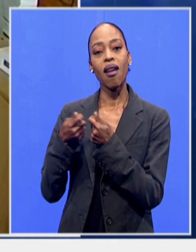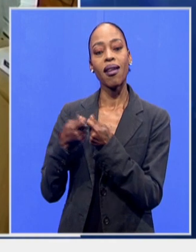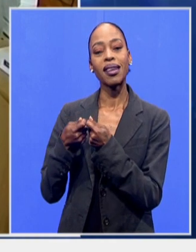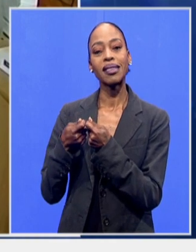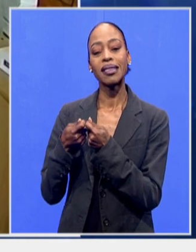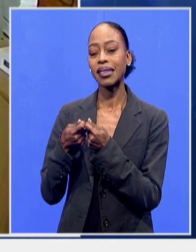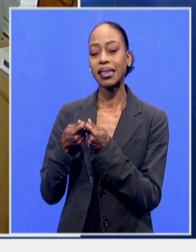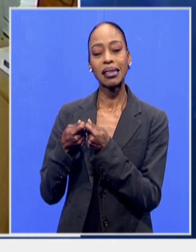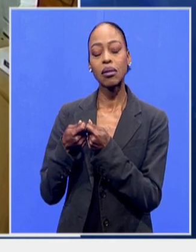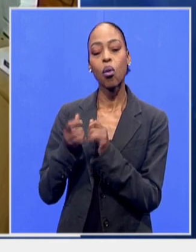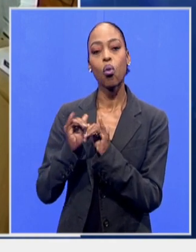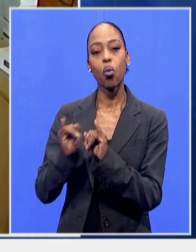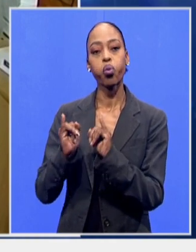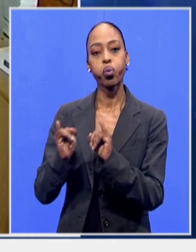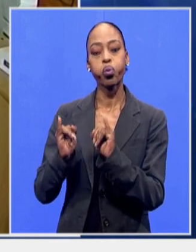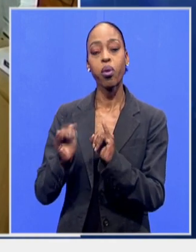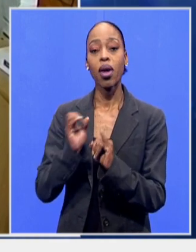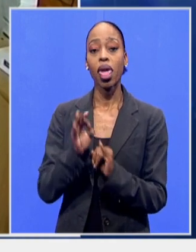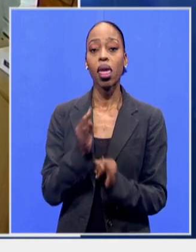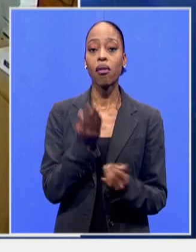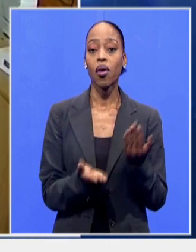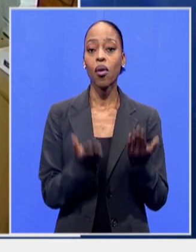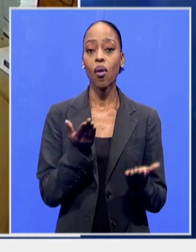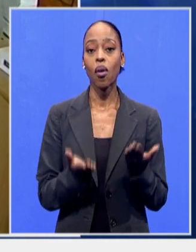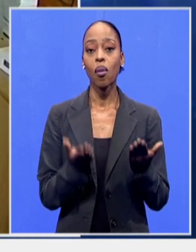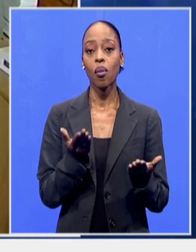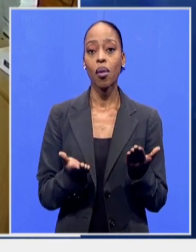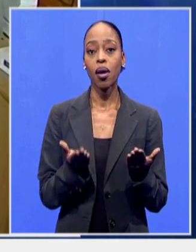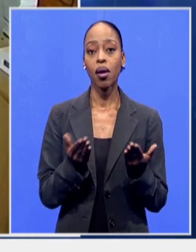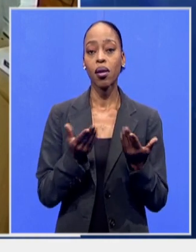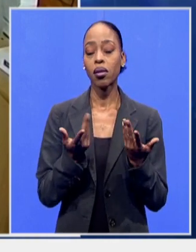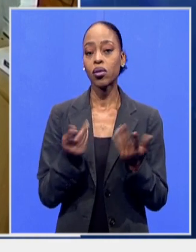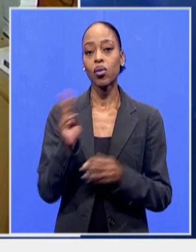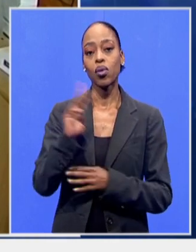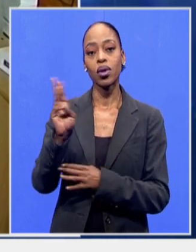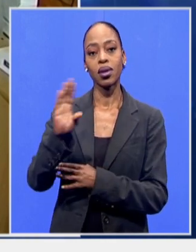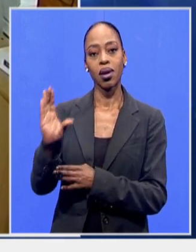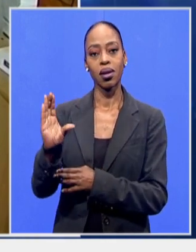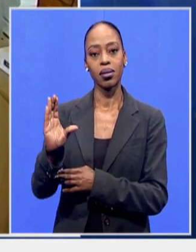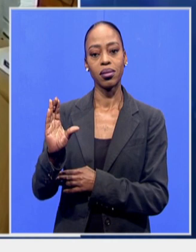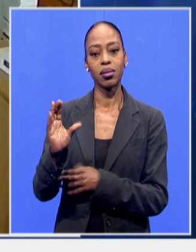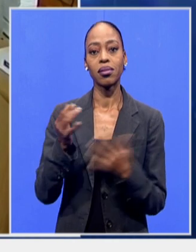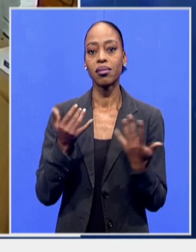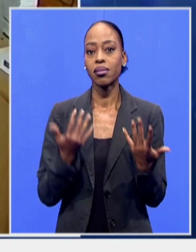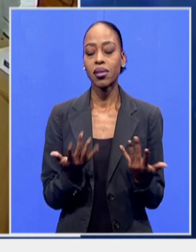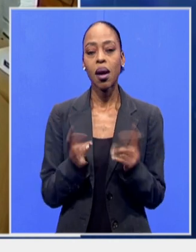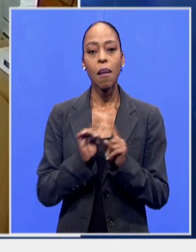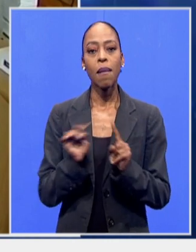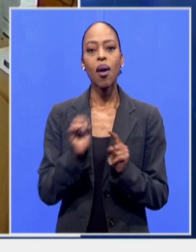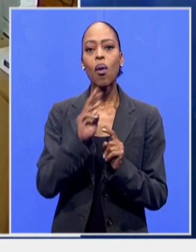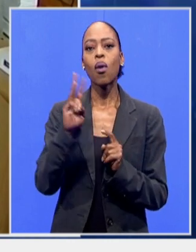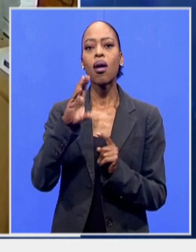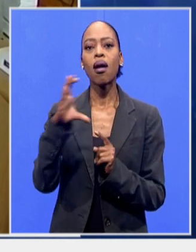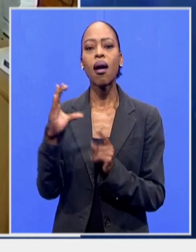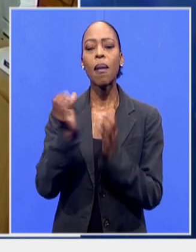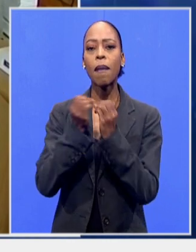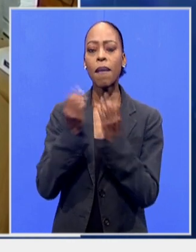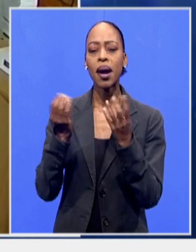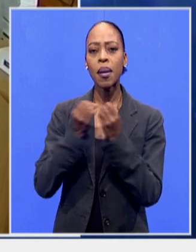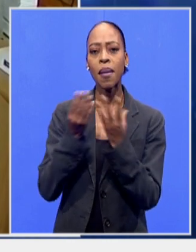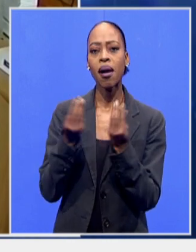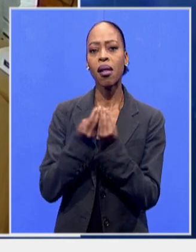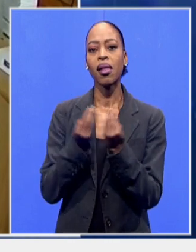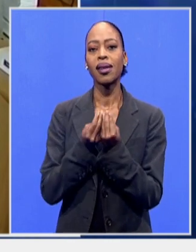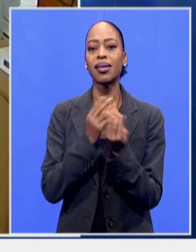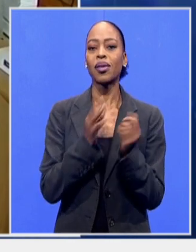in a shocking state in comparison to a broadly equivalent province like the Western Cape, which doesn't see many of the overall indicators that